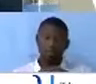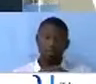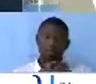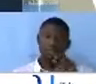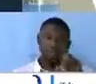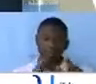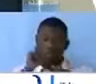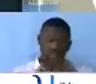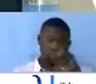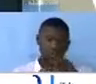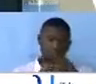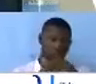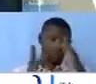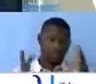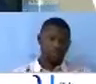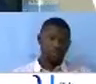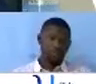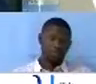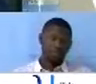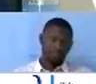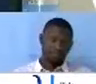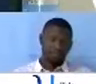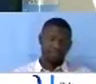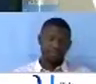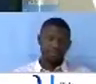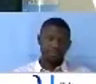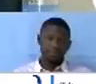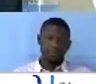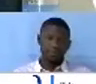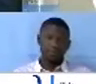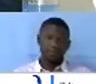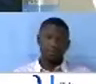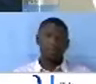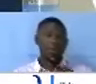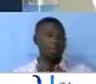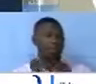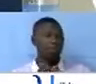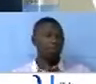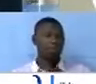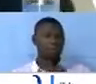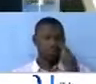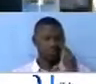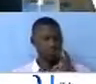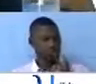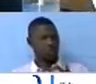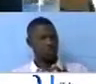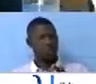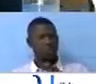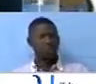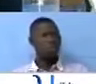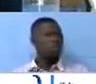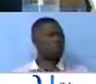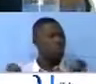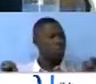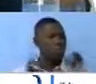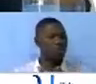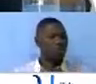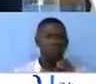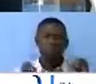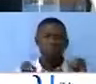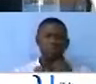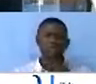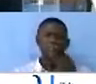Okay. So, in effect, it looks like there was no objection to the tortures.